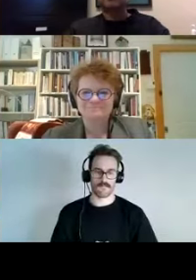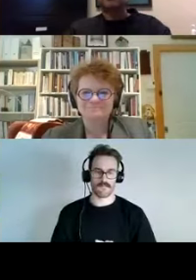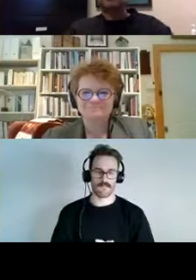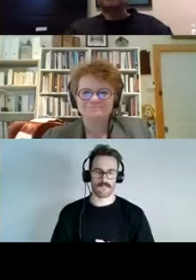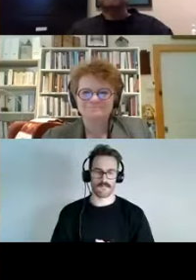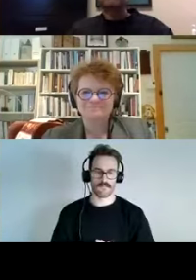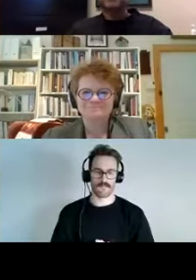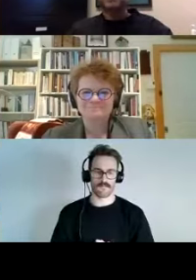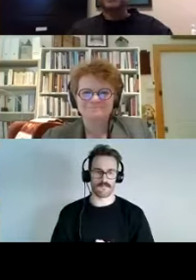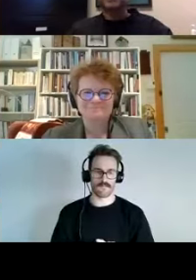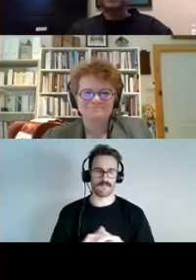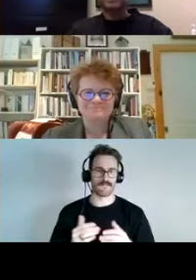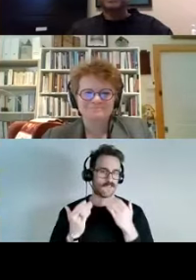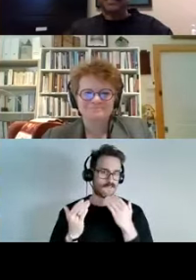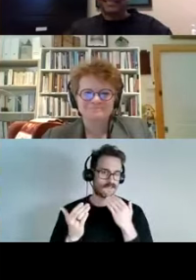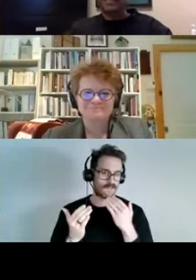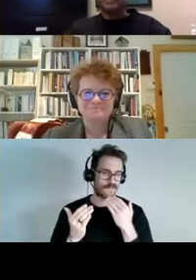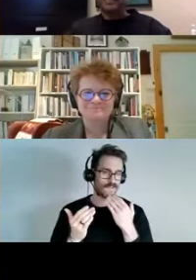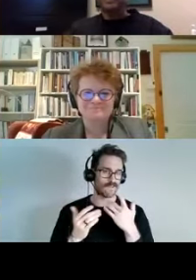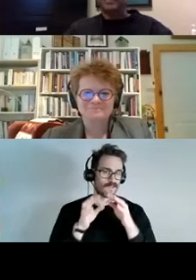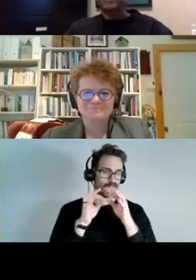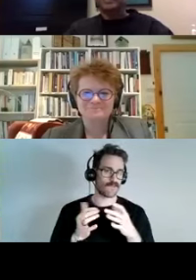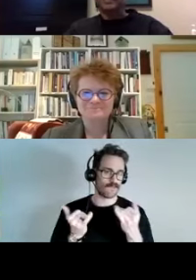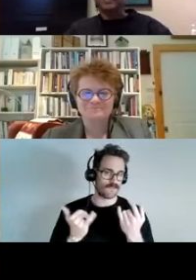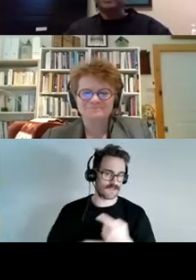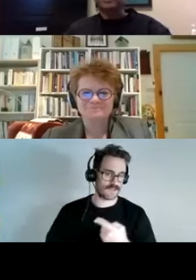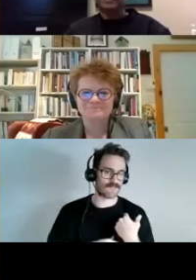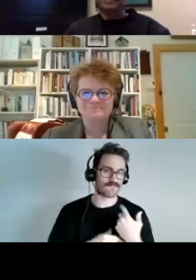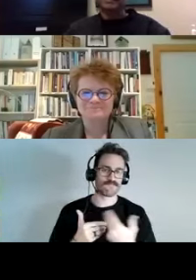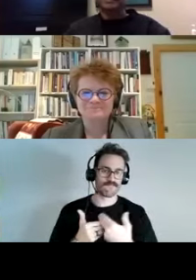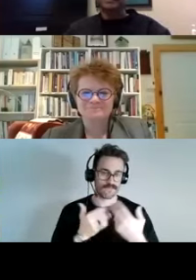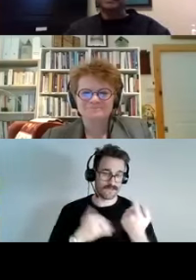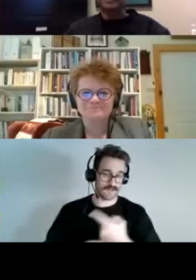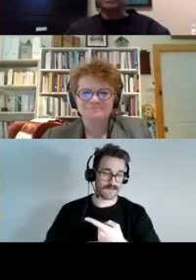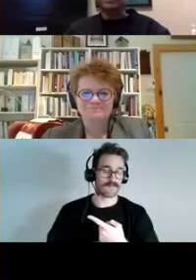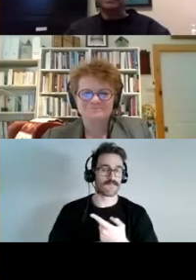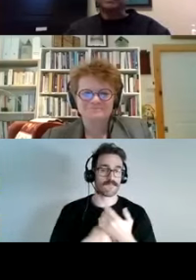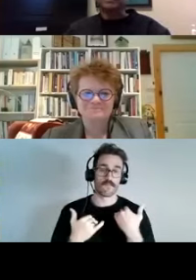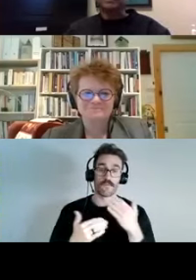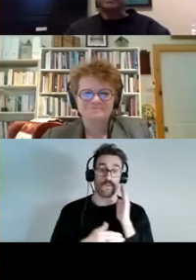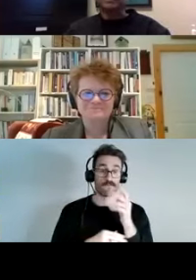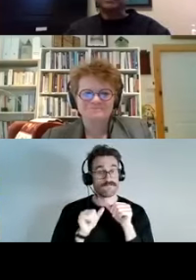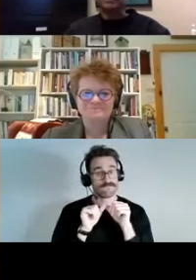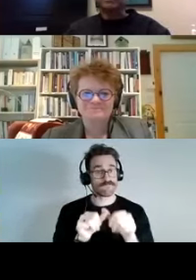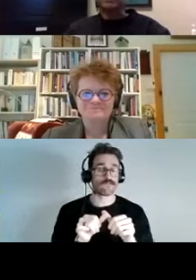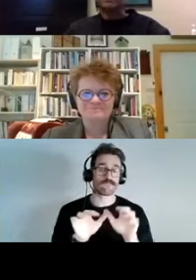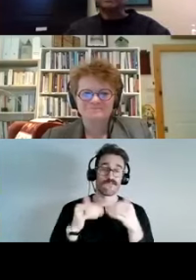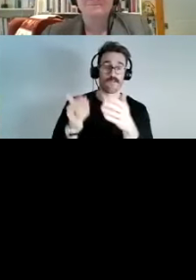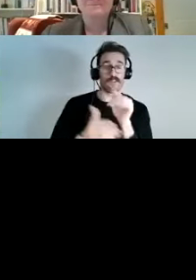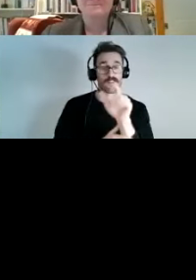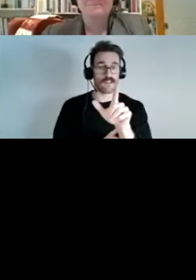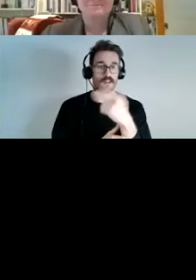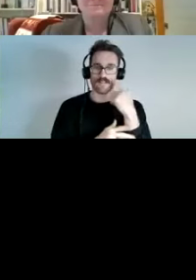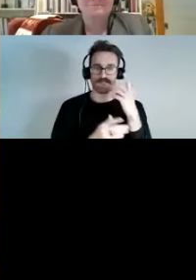And thank you for our translators who have joined us today. And we would continue to offer ASL. We think it's very important